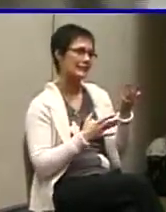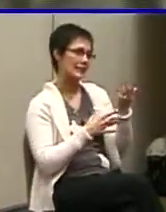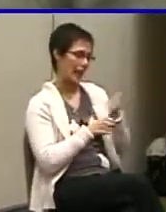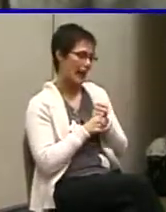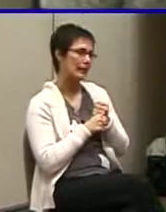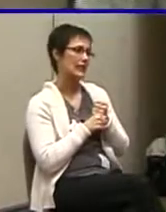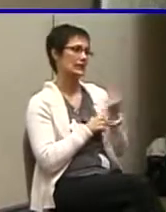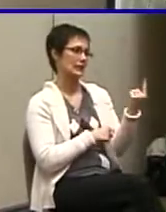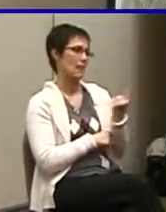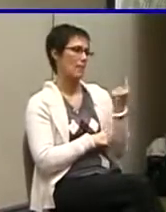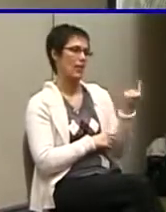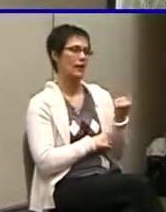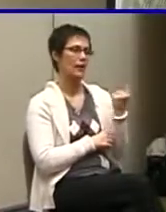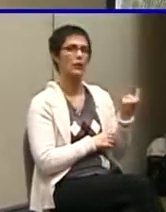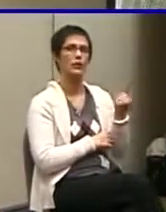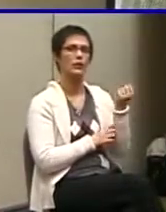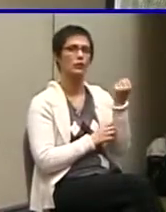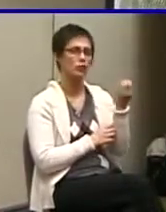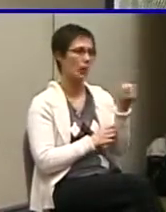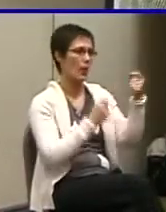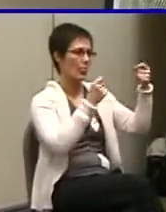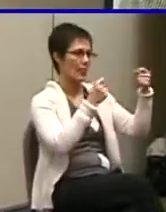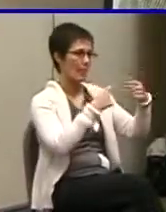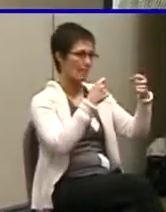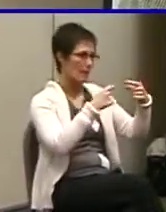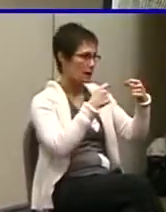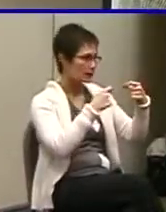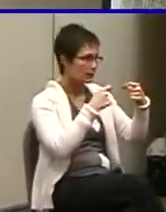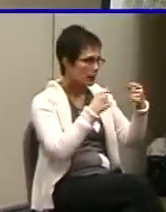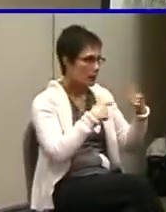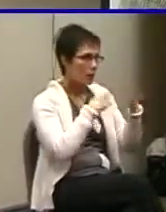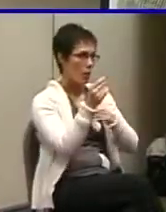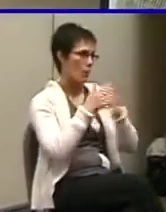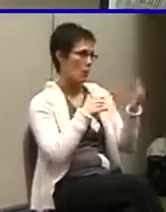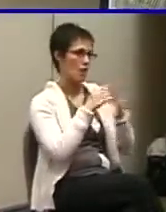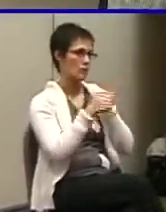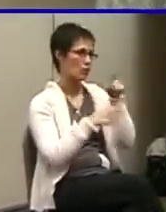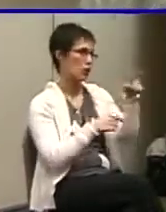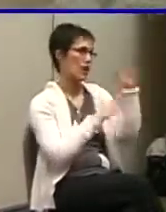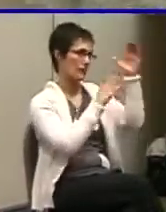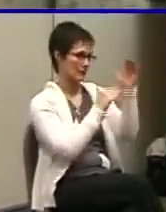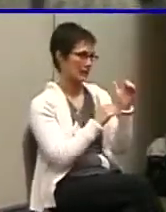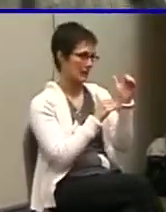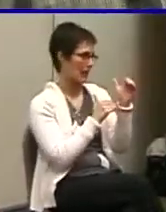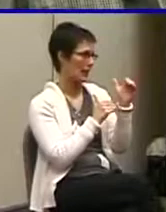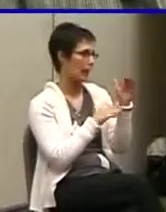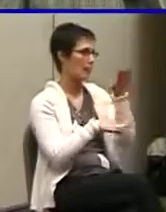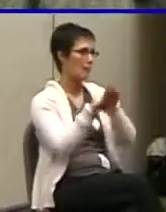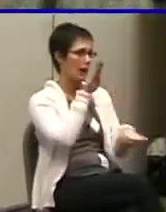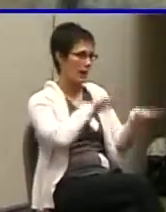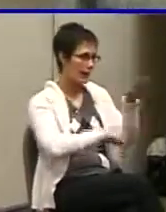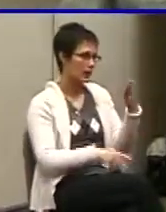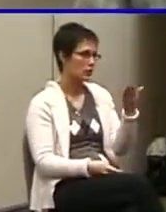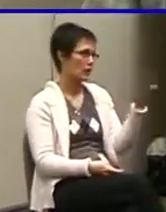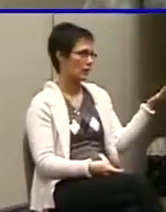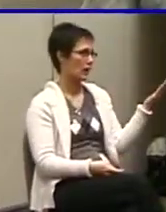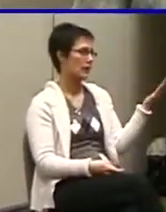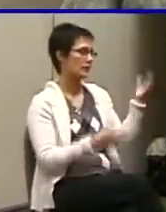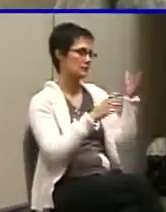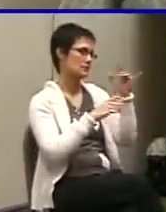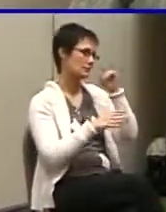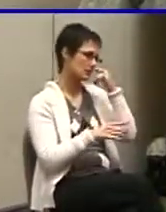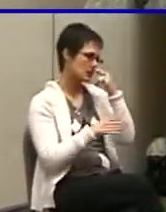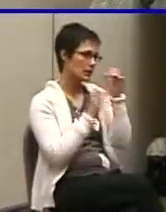that he wants. So the impulsivity or whatever it is that you're anticipating, whatever some of those biological things, some of the children with